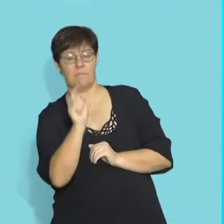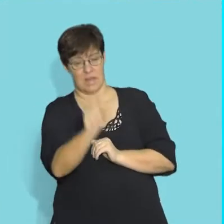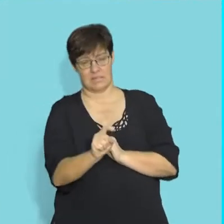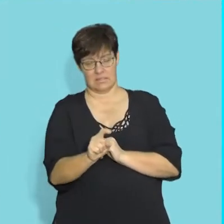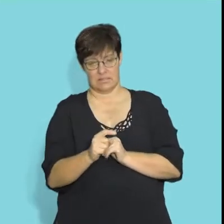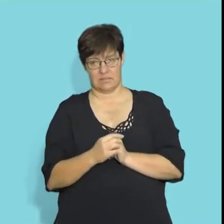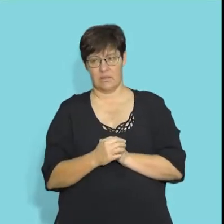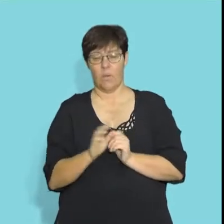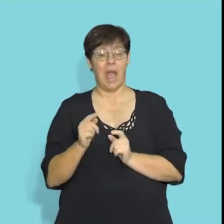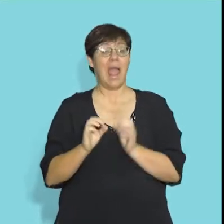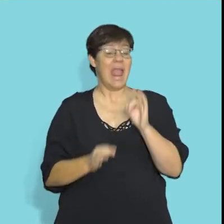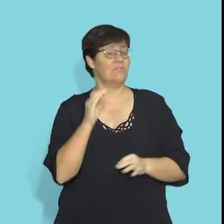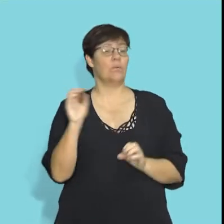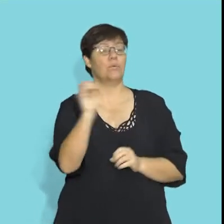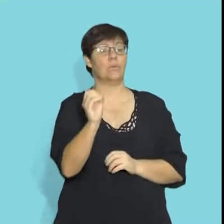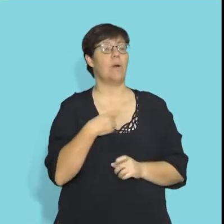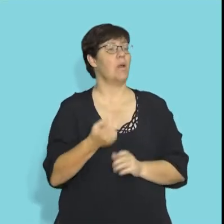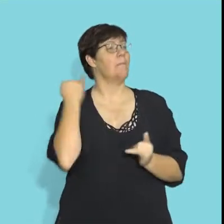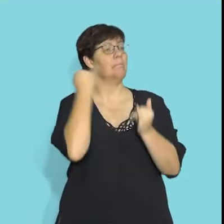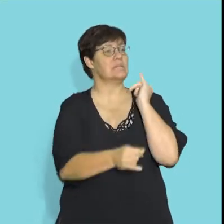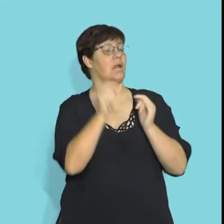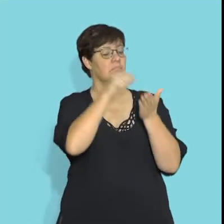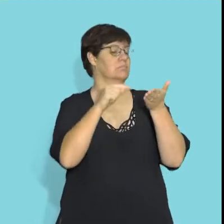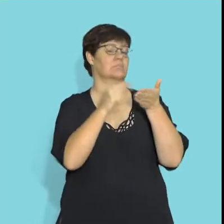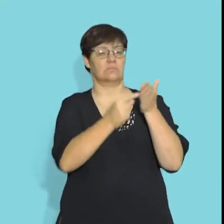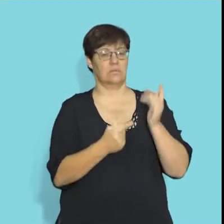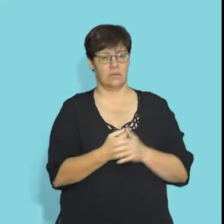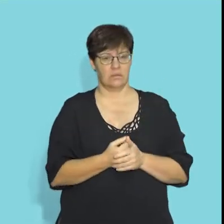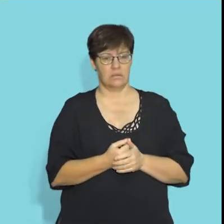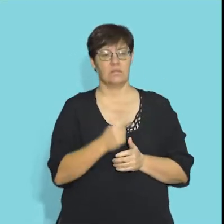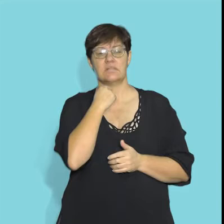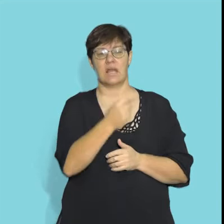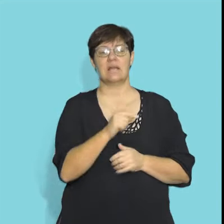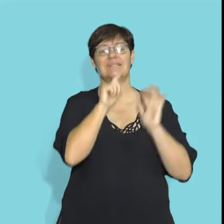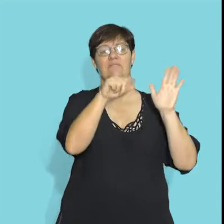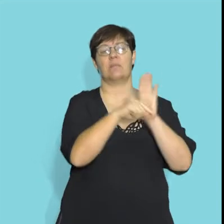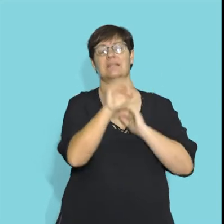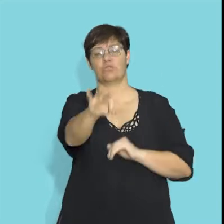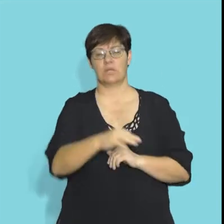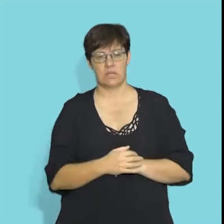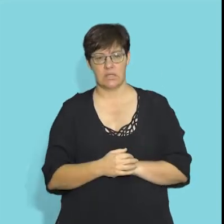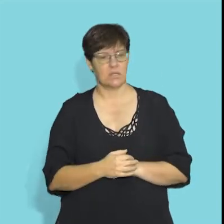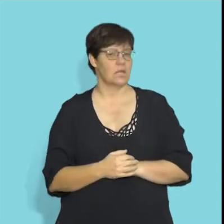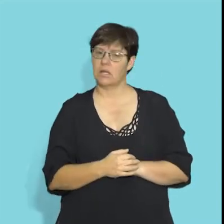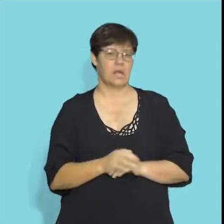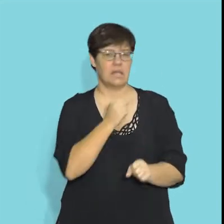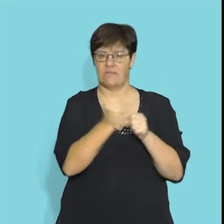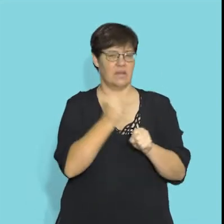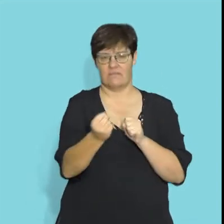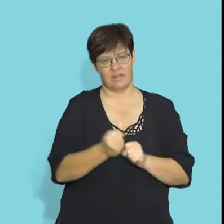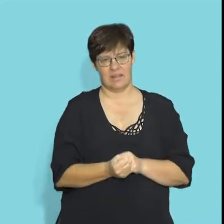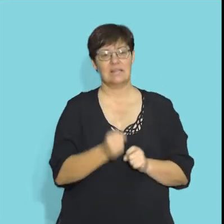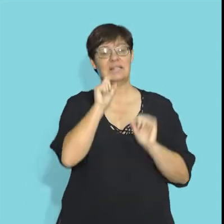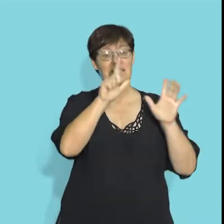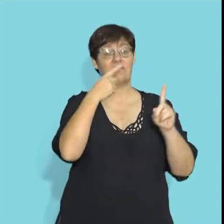that in brackets. It's too easy to, by mistake, do 7 minus 3. It's not 7